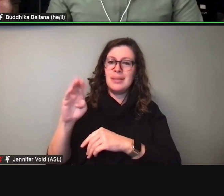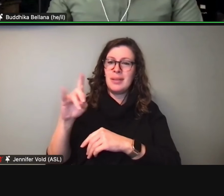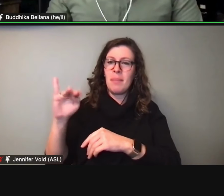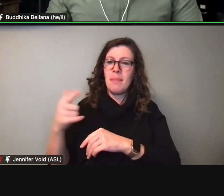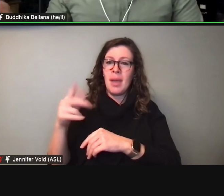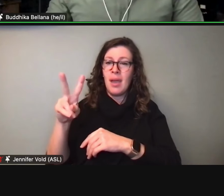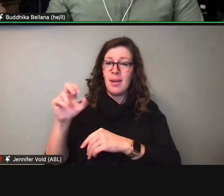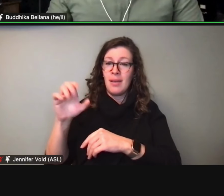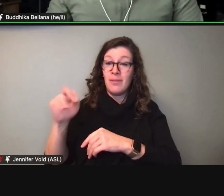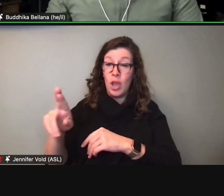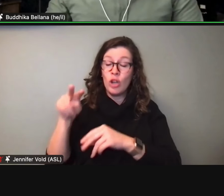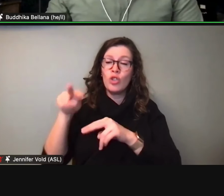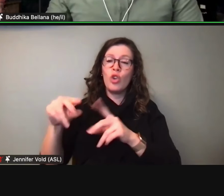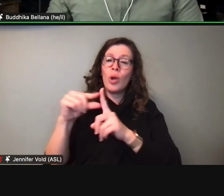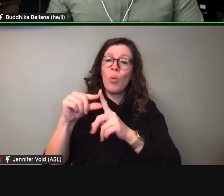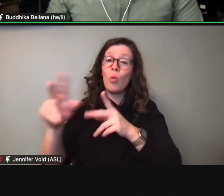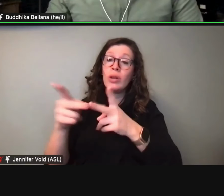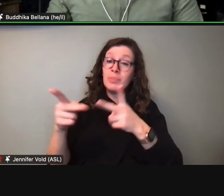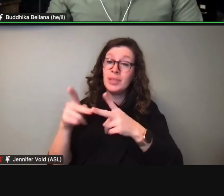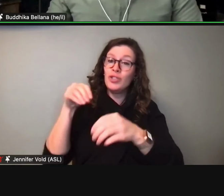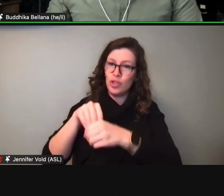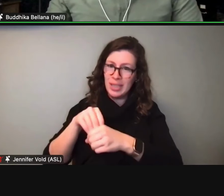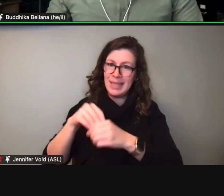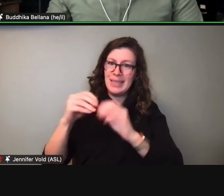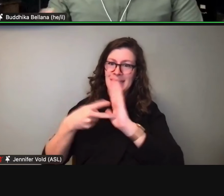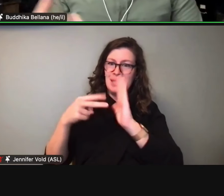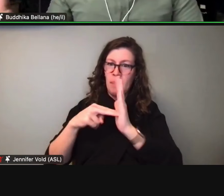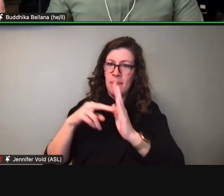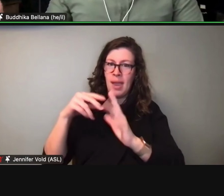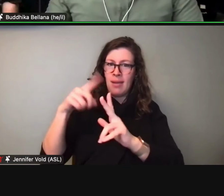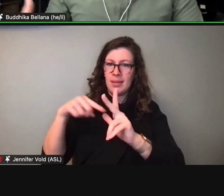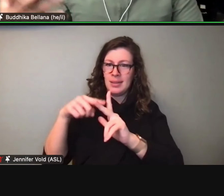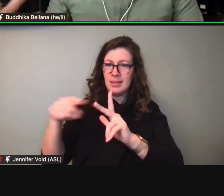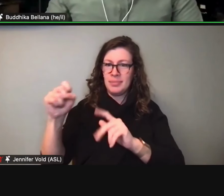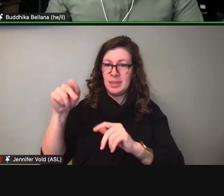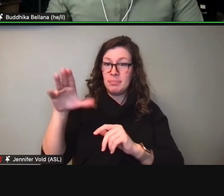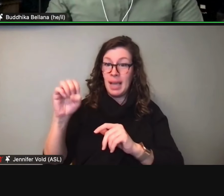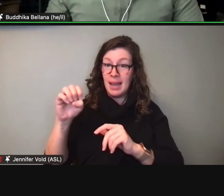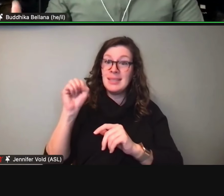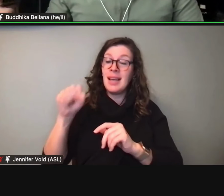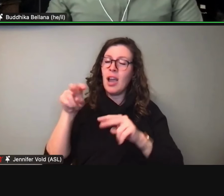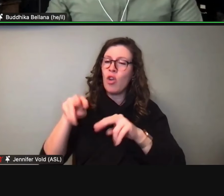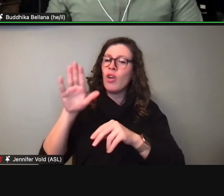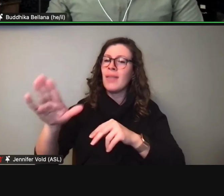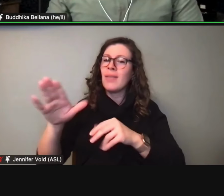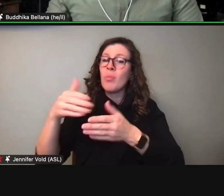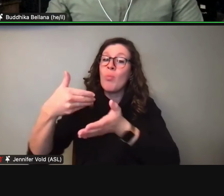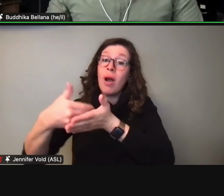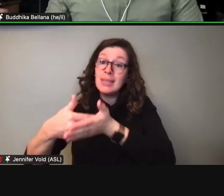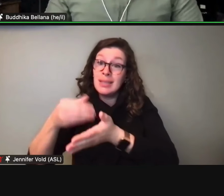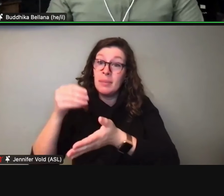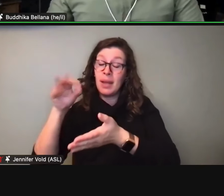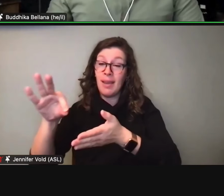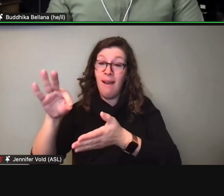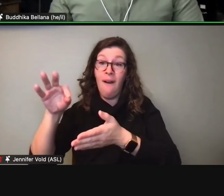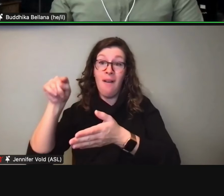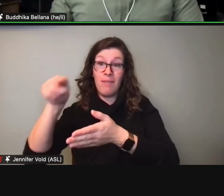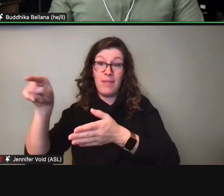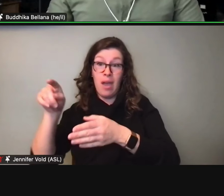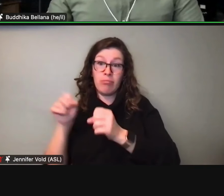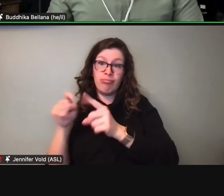word's position in semantic space, we can calculate the proximity of participants' free associates to the core story themes, and